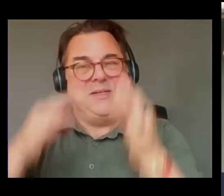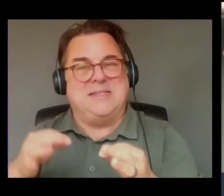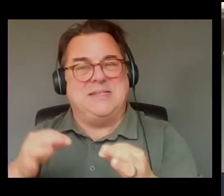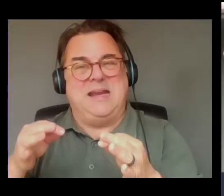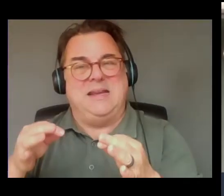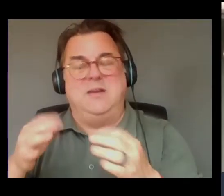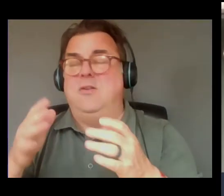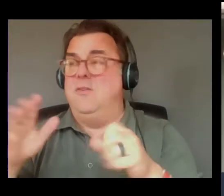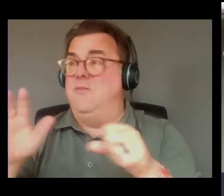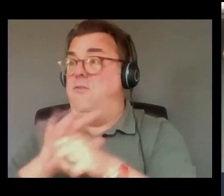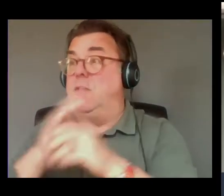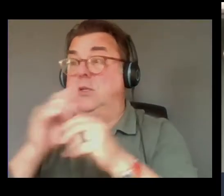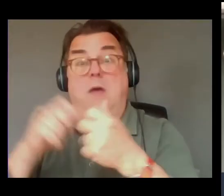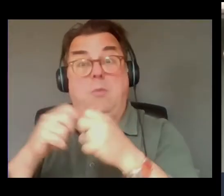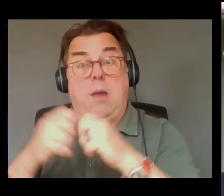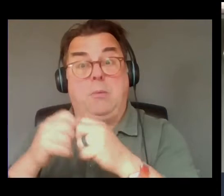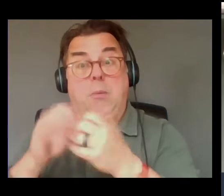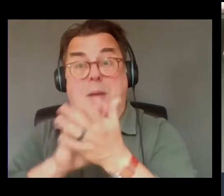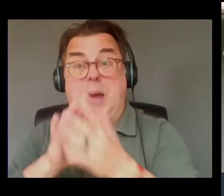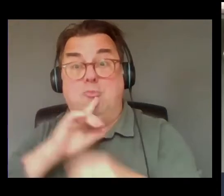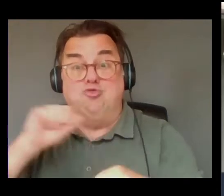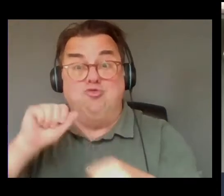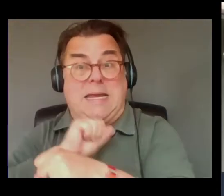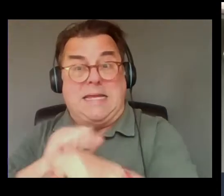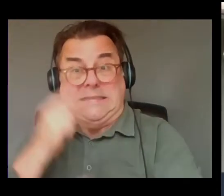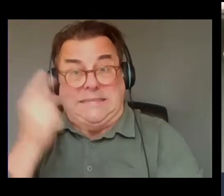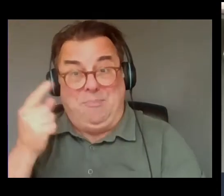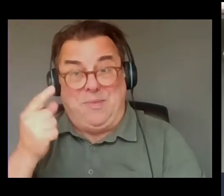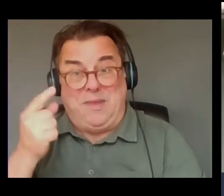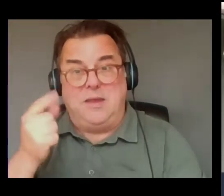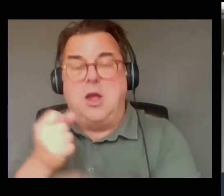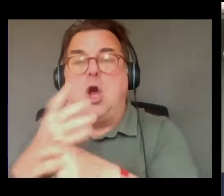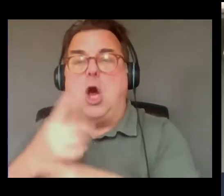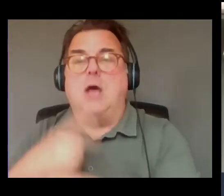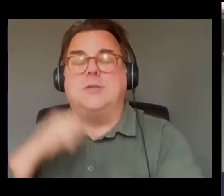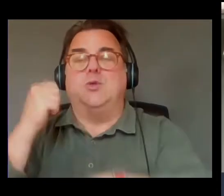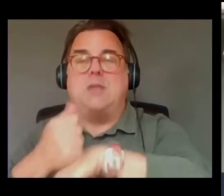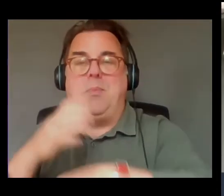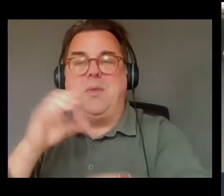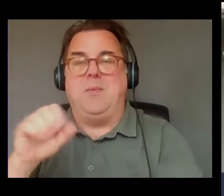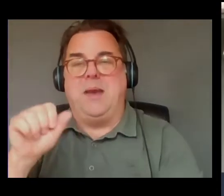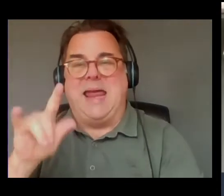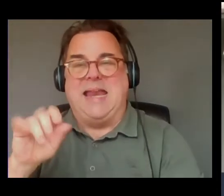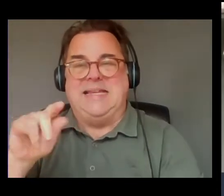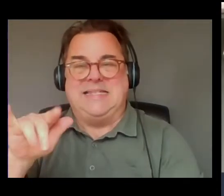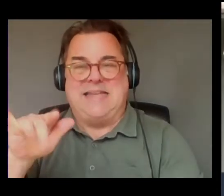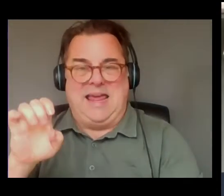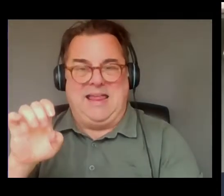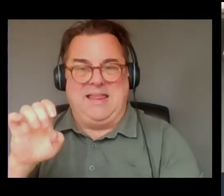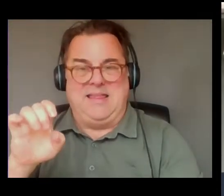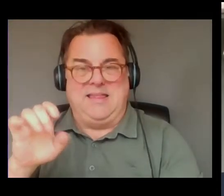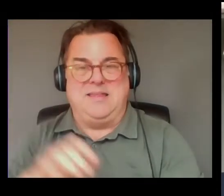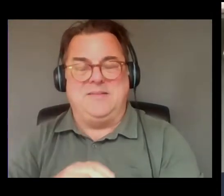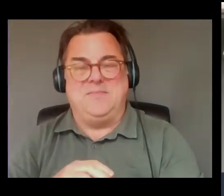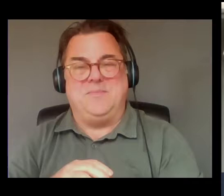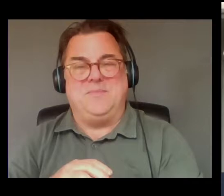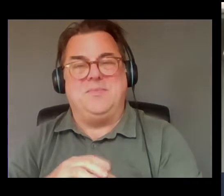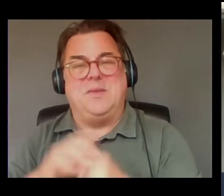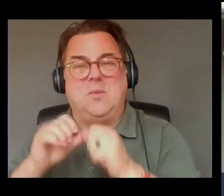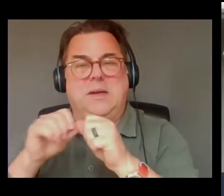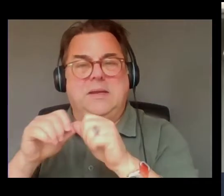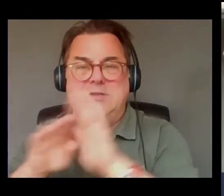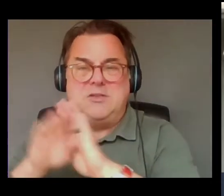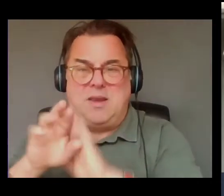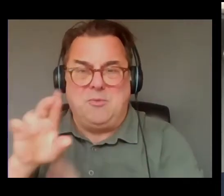problem, really make it a real thing. And that led us to start Anyscale, where we are also, we're actually continuing to develop Ray and